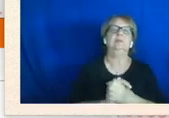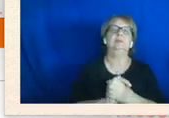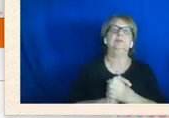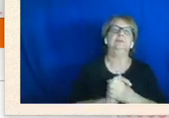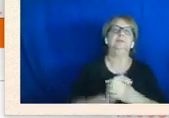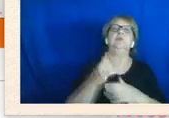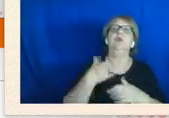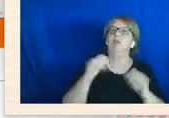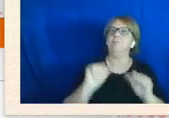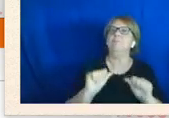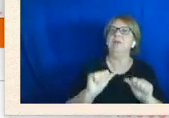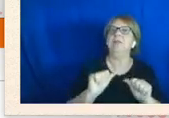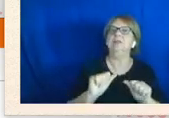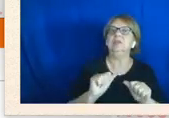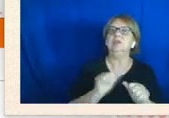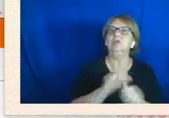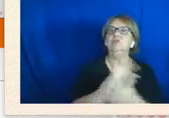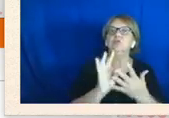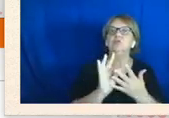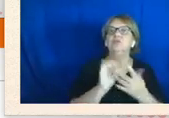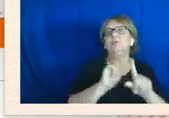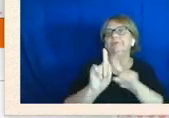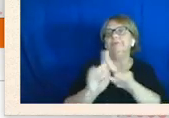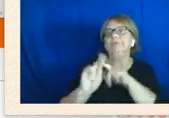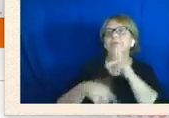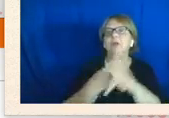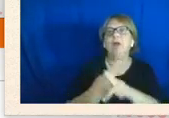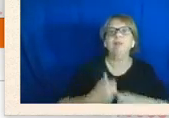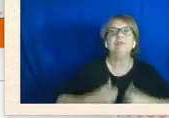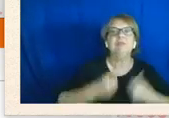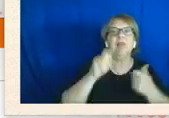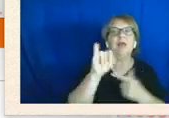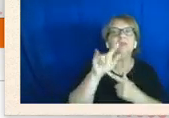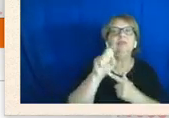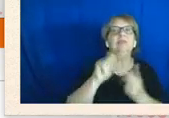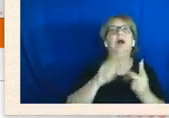choose from a variety of lifestyles, goals, and preferences.